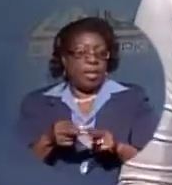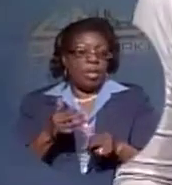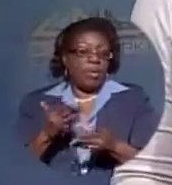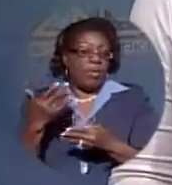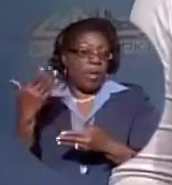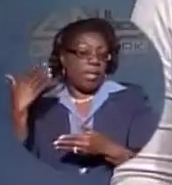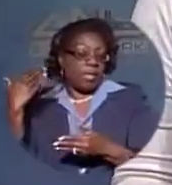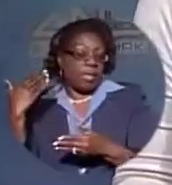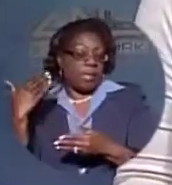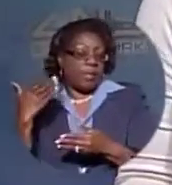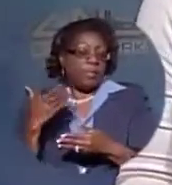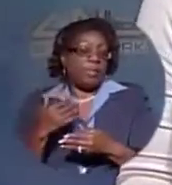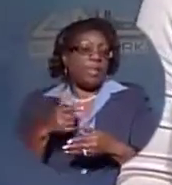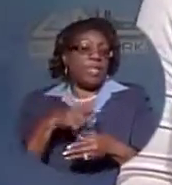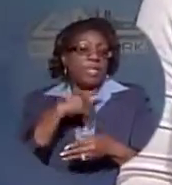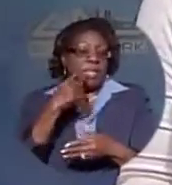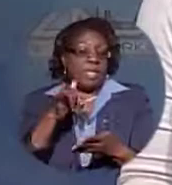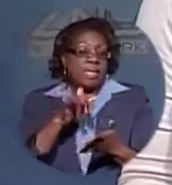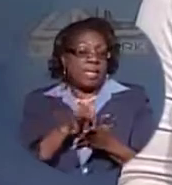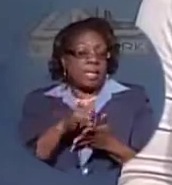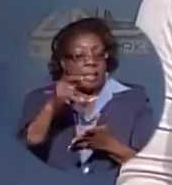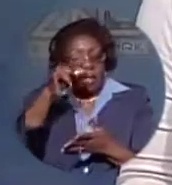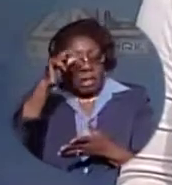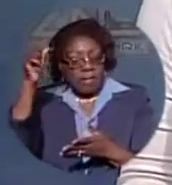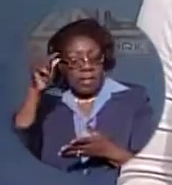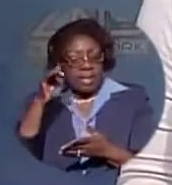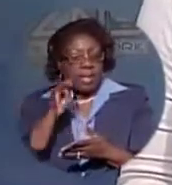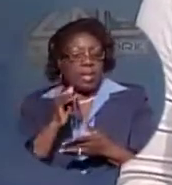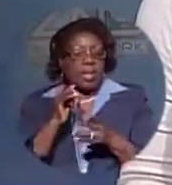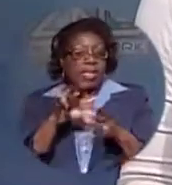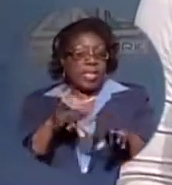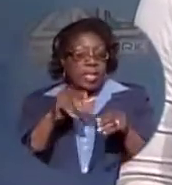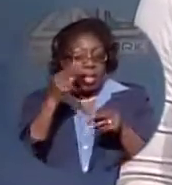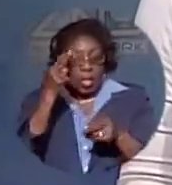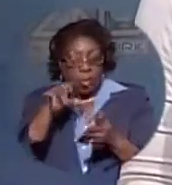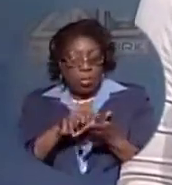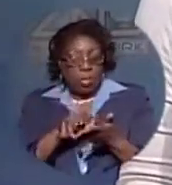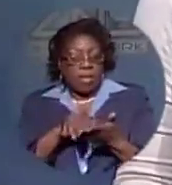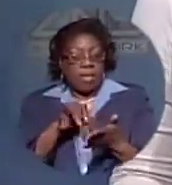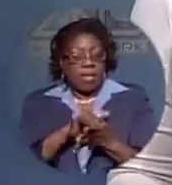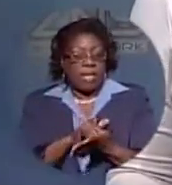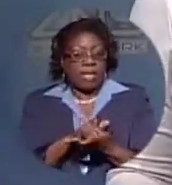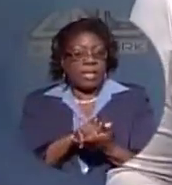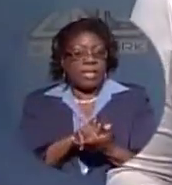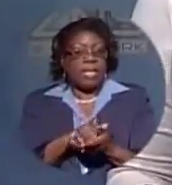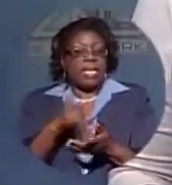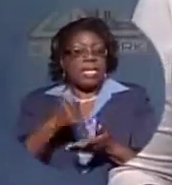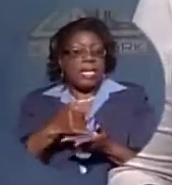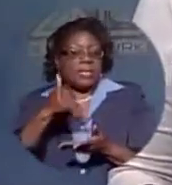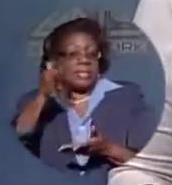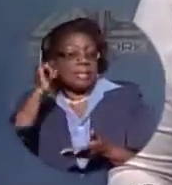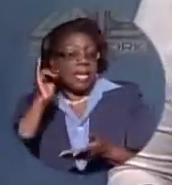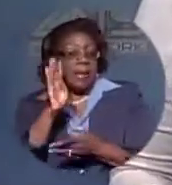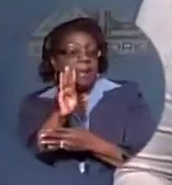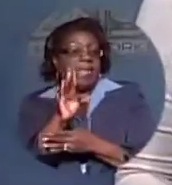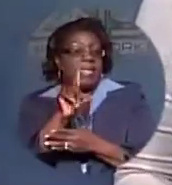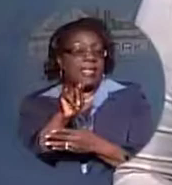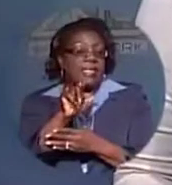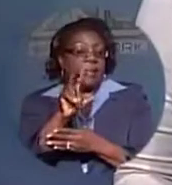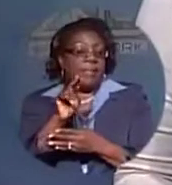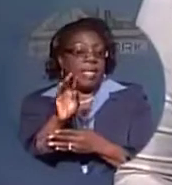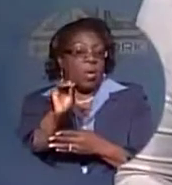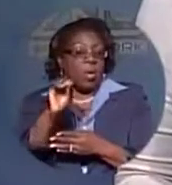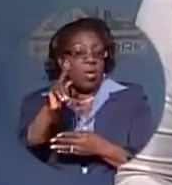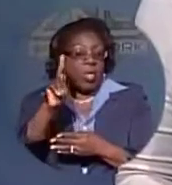BTC prior to the company's 51% sale on April 6th of 2011. Yesterday, B.C.P.O.U.